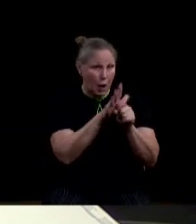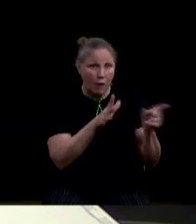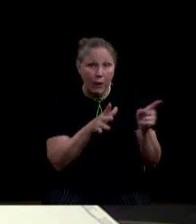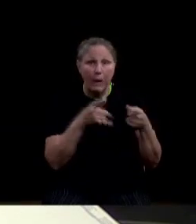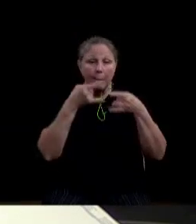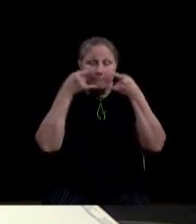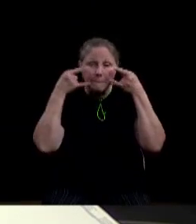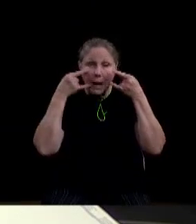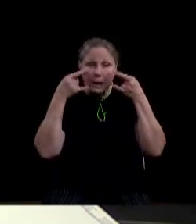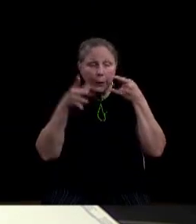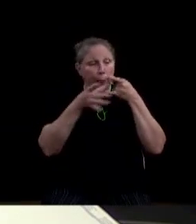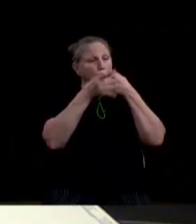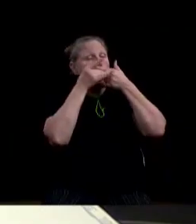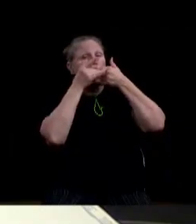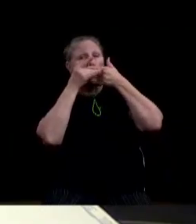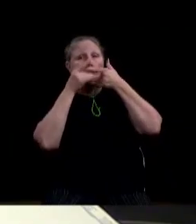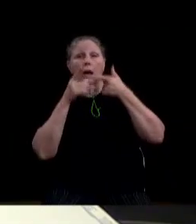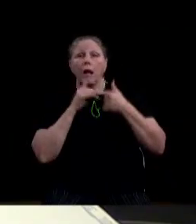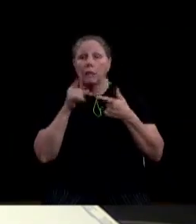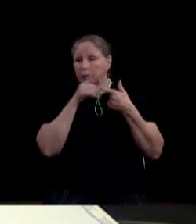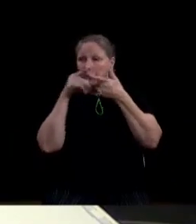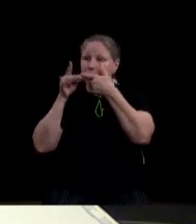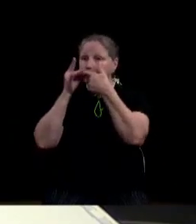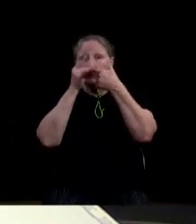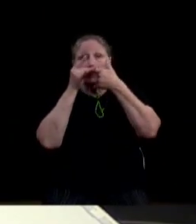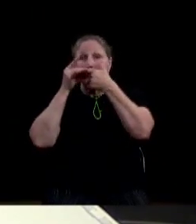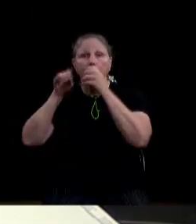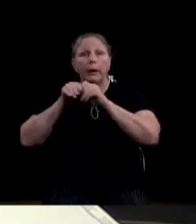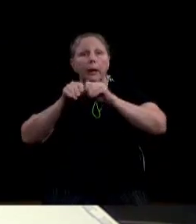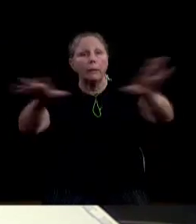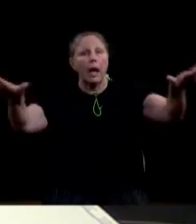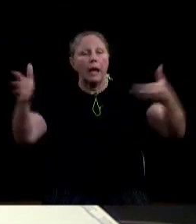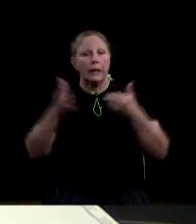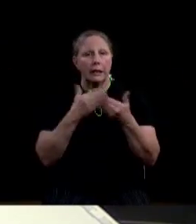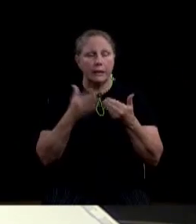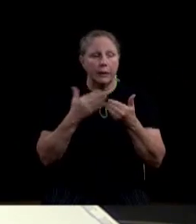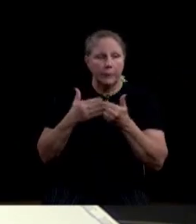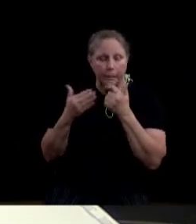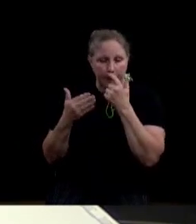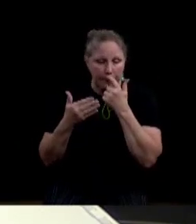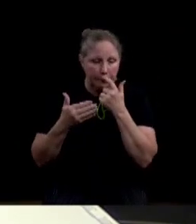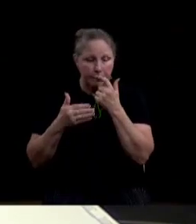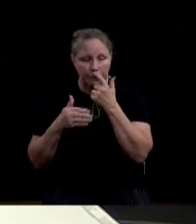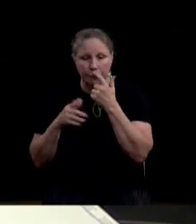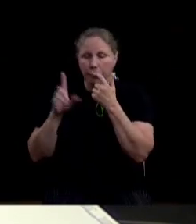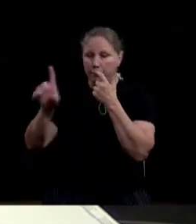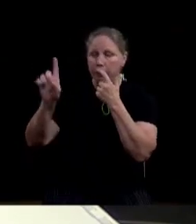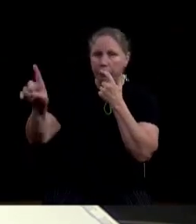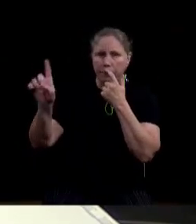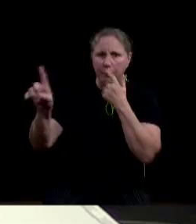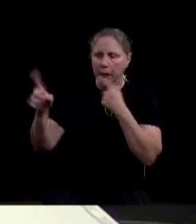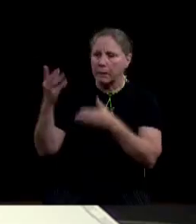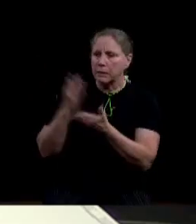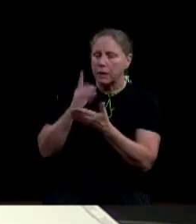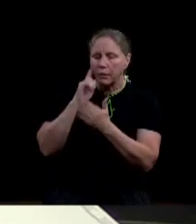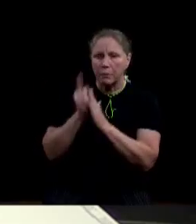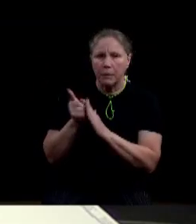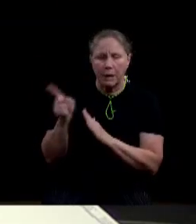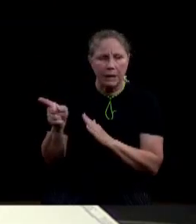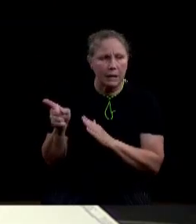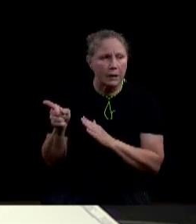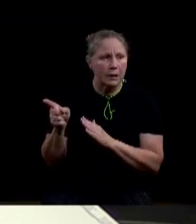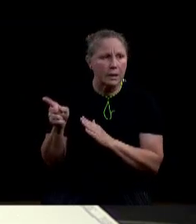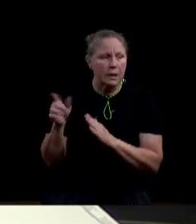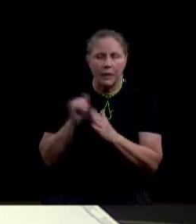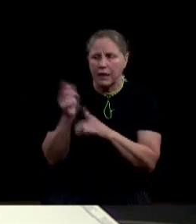virus dispenser. Every time Liz, you put your Liz, I'm sorry. Let me stop you for just a minute. That's Yes, the end sir. of 3 minutes on this comment.